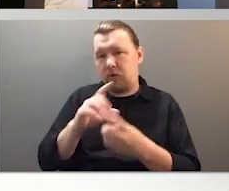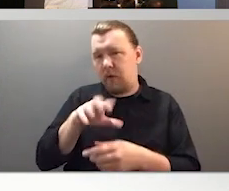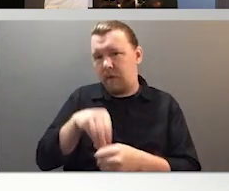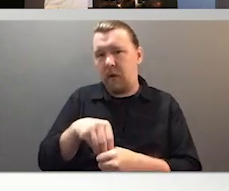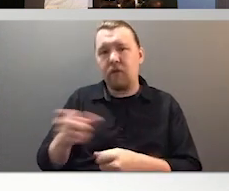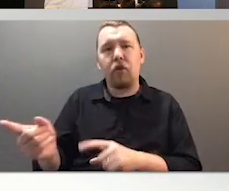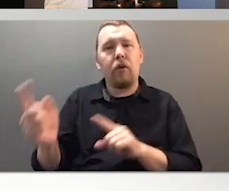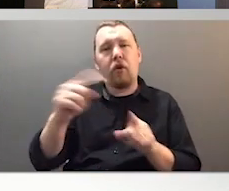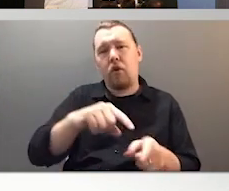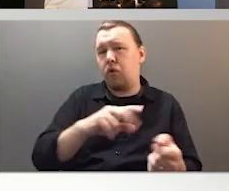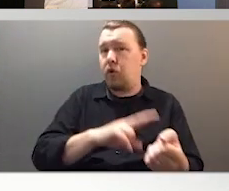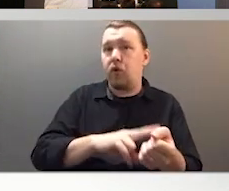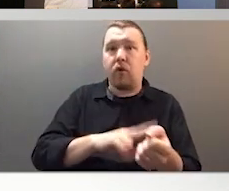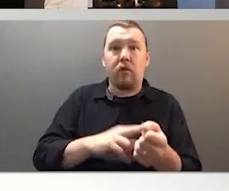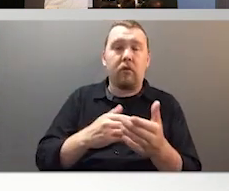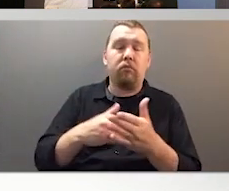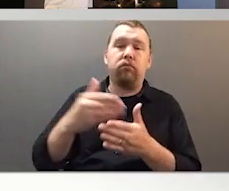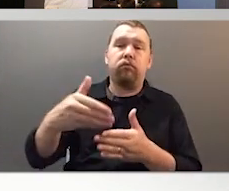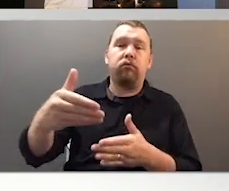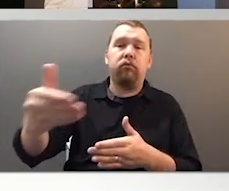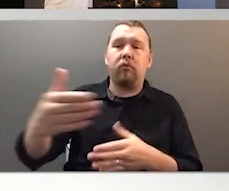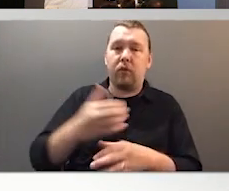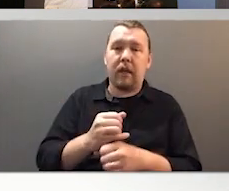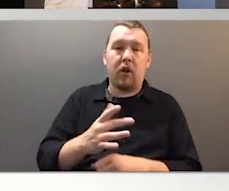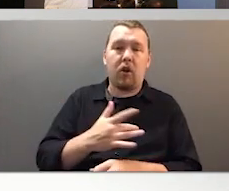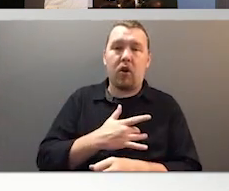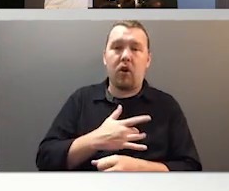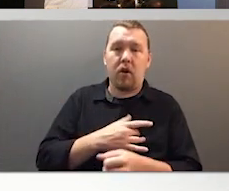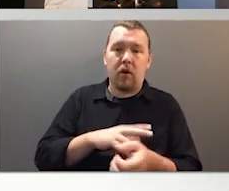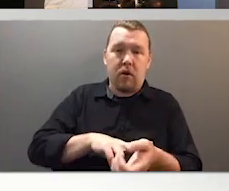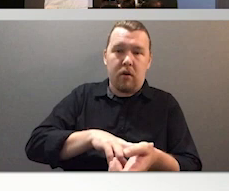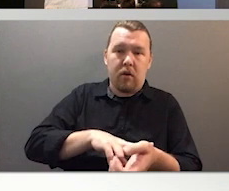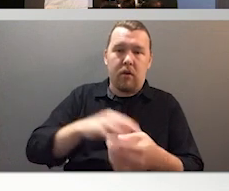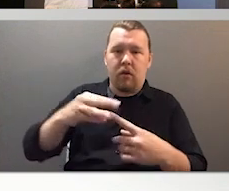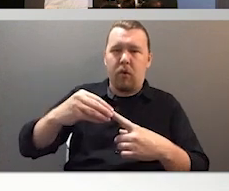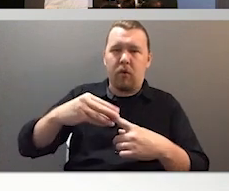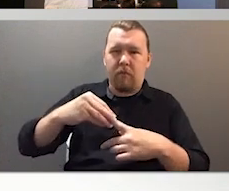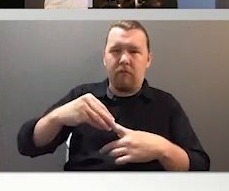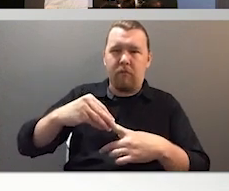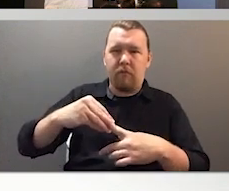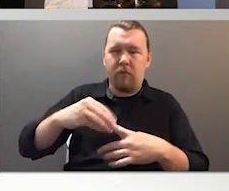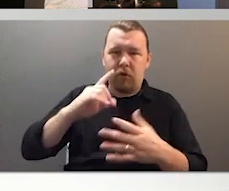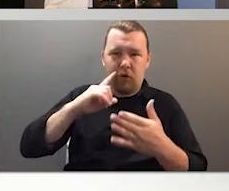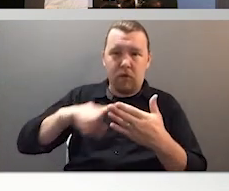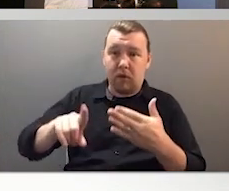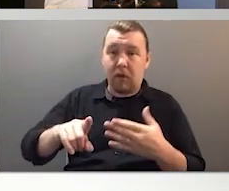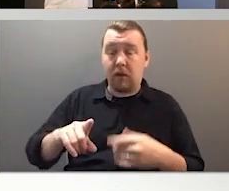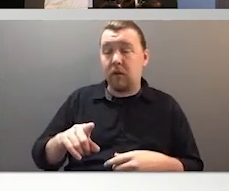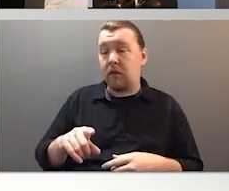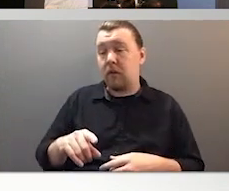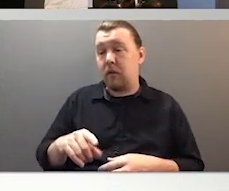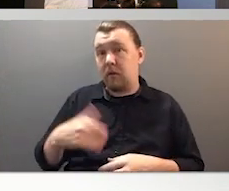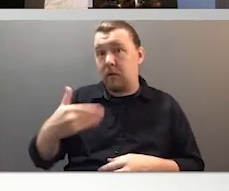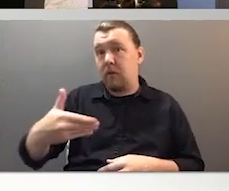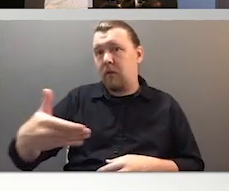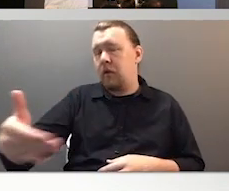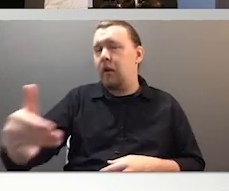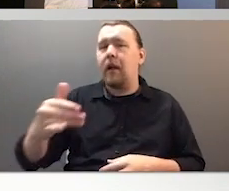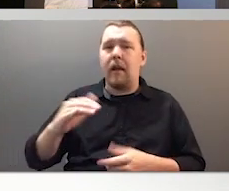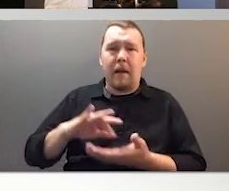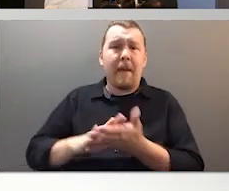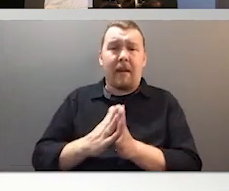office so many times a day to get her heart rate taken with a pulse ox. It actually ended up being a really awesome